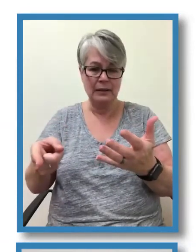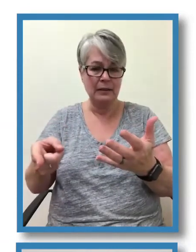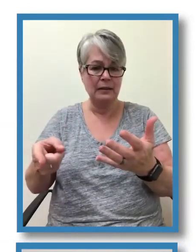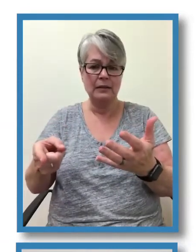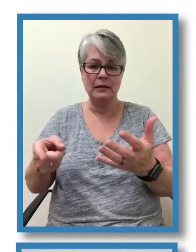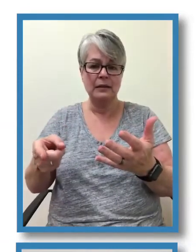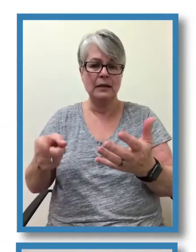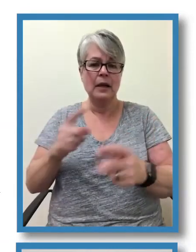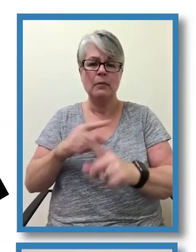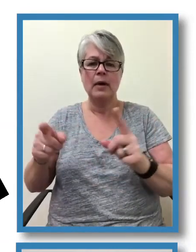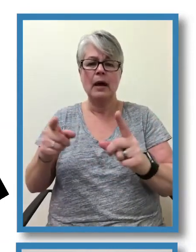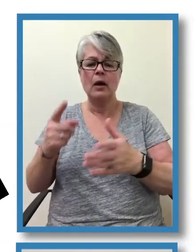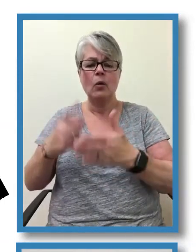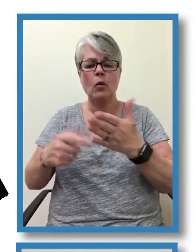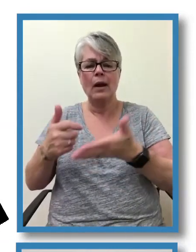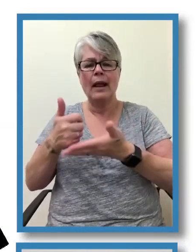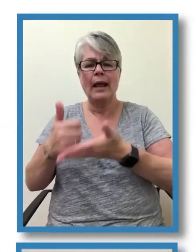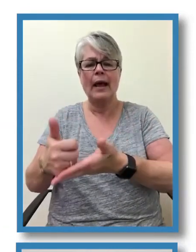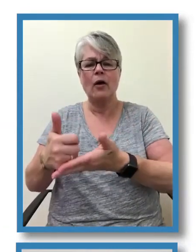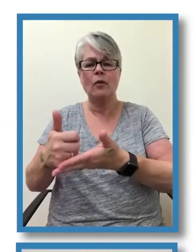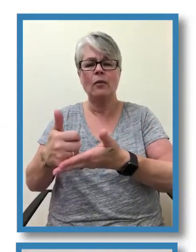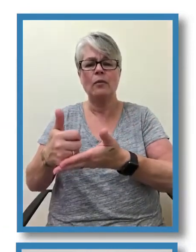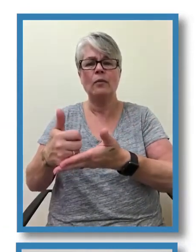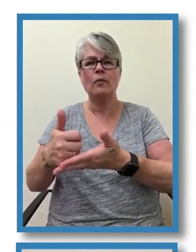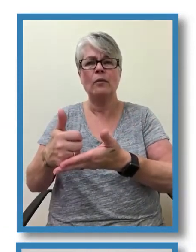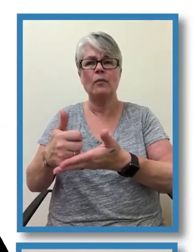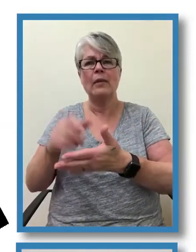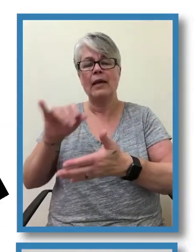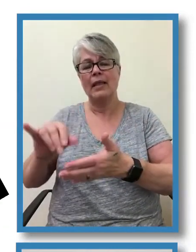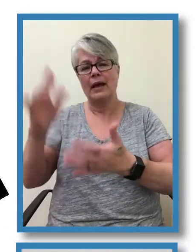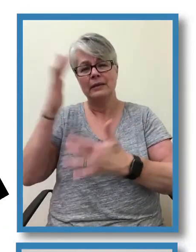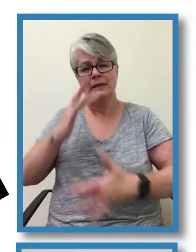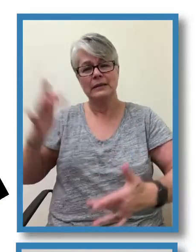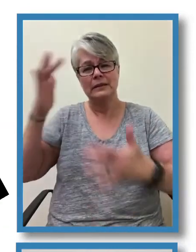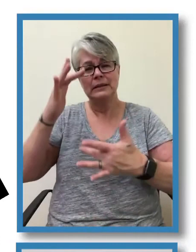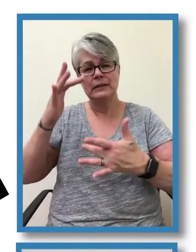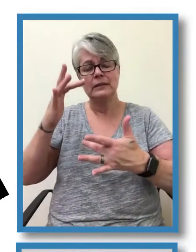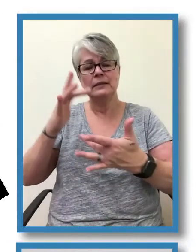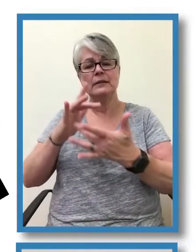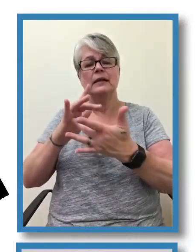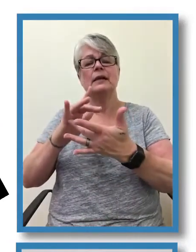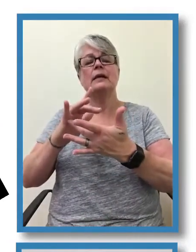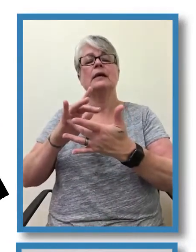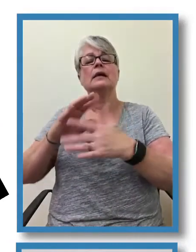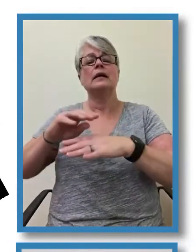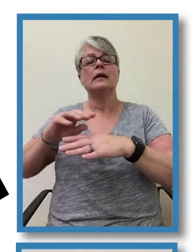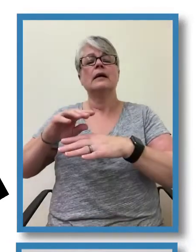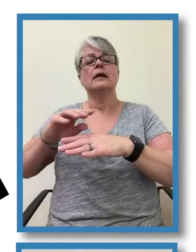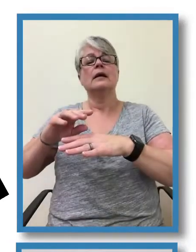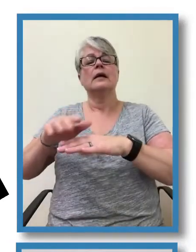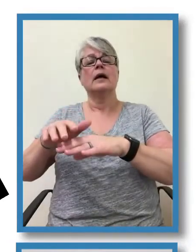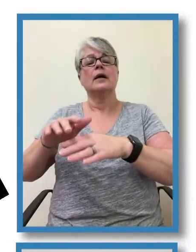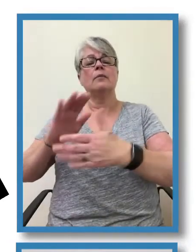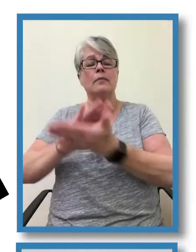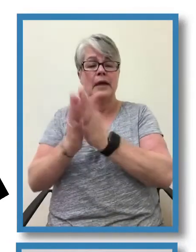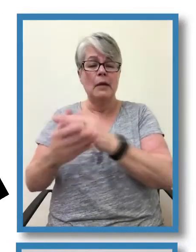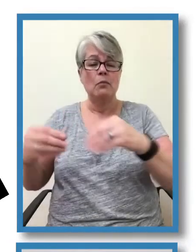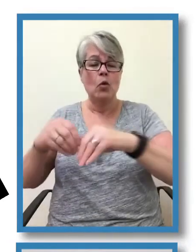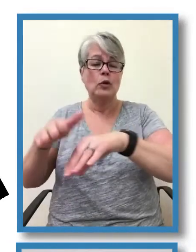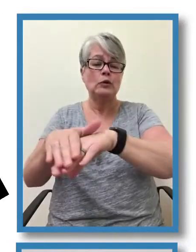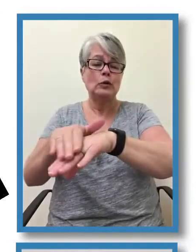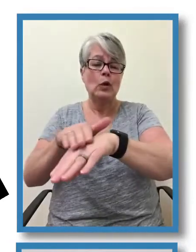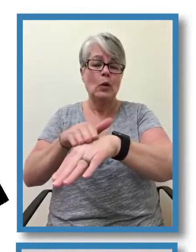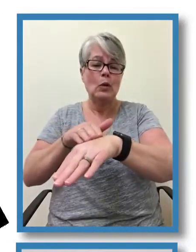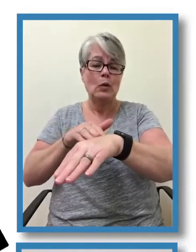slowly declines, if a person over several years was here as opposed to here, this person may not be driving, but they would be living independently